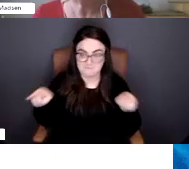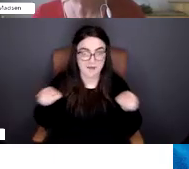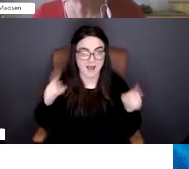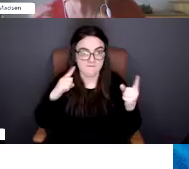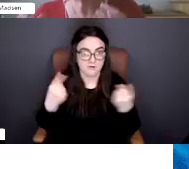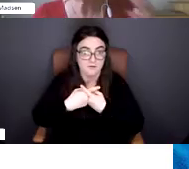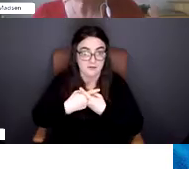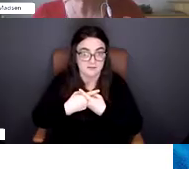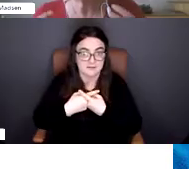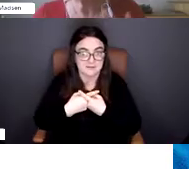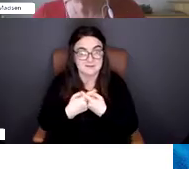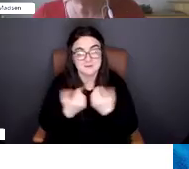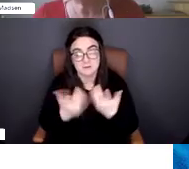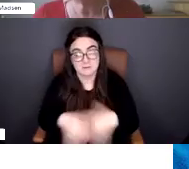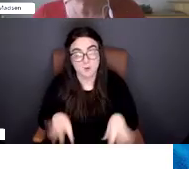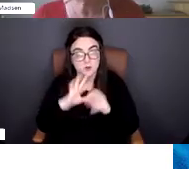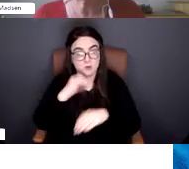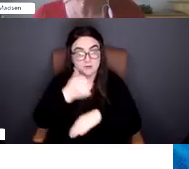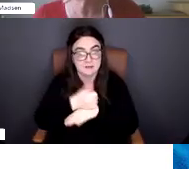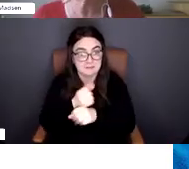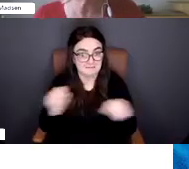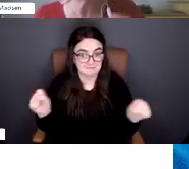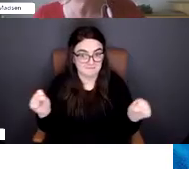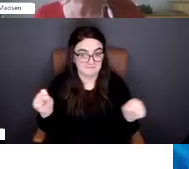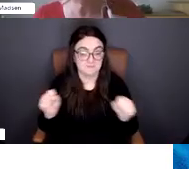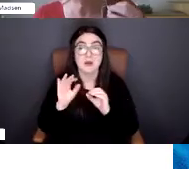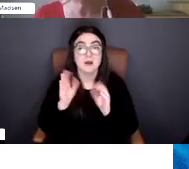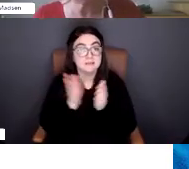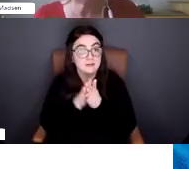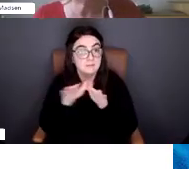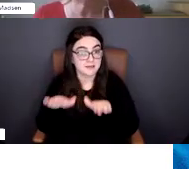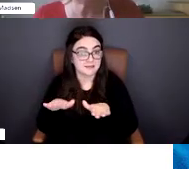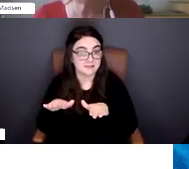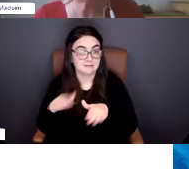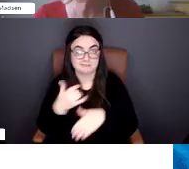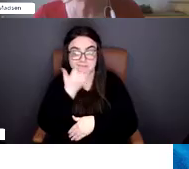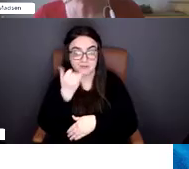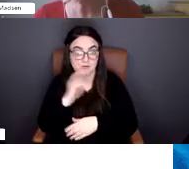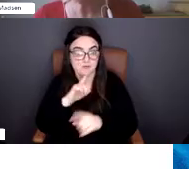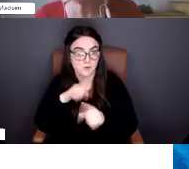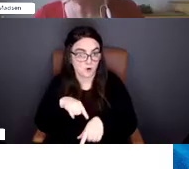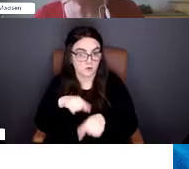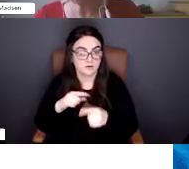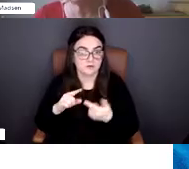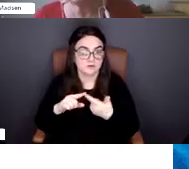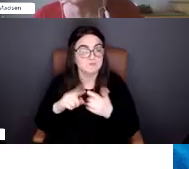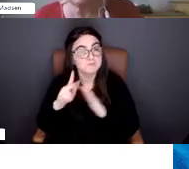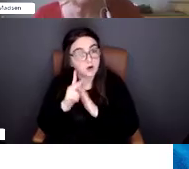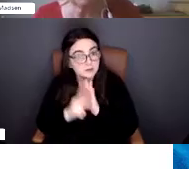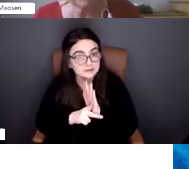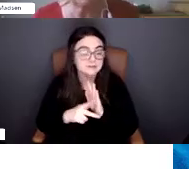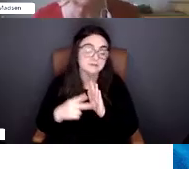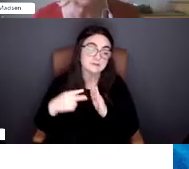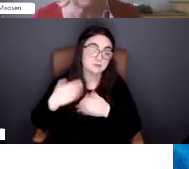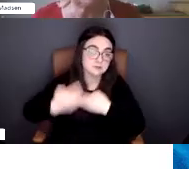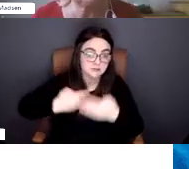Now, there's forms for incident reports, policies, procedures, posters, just to give people resources to help